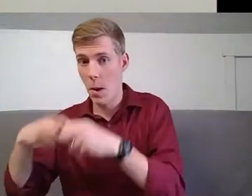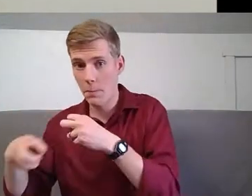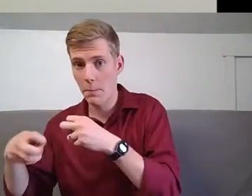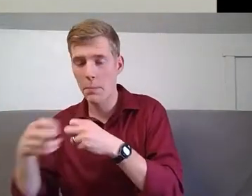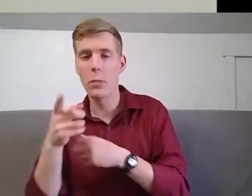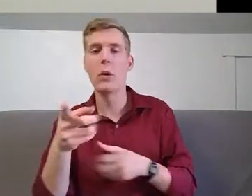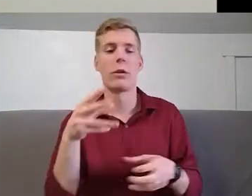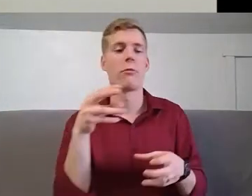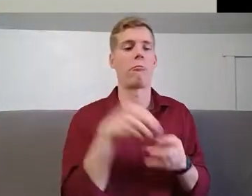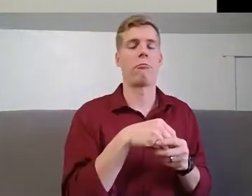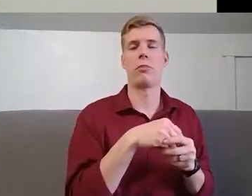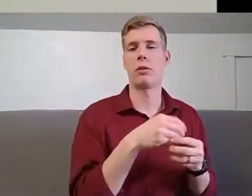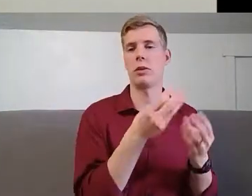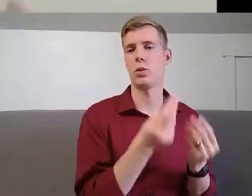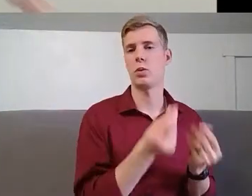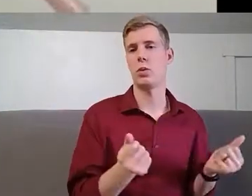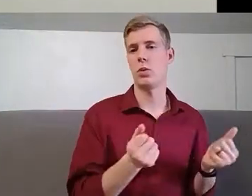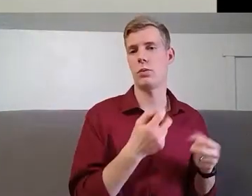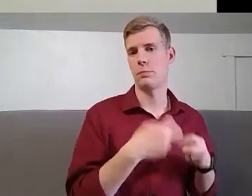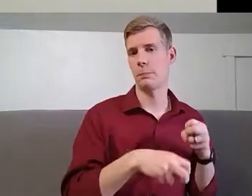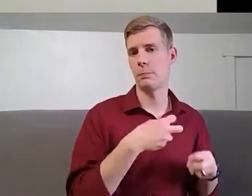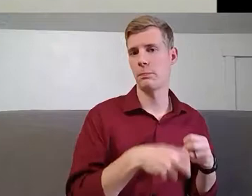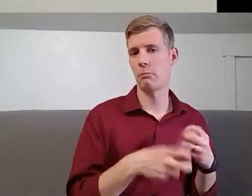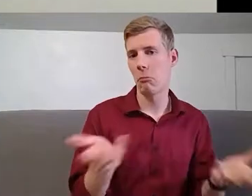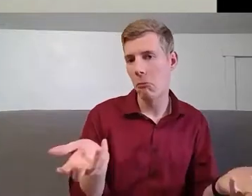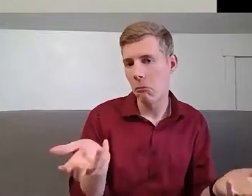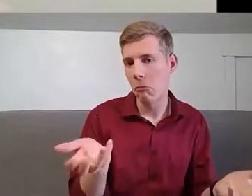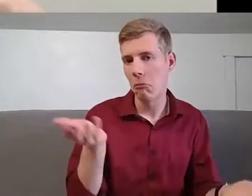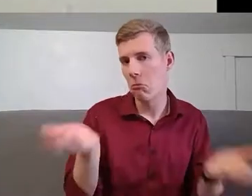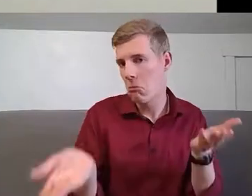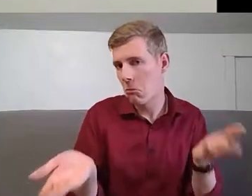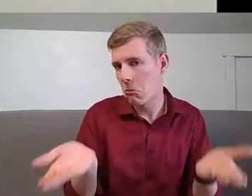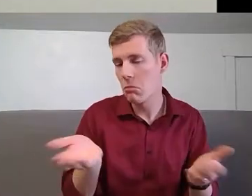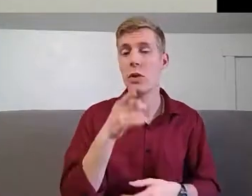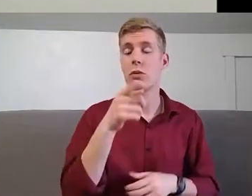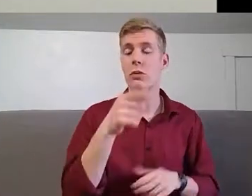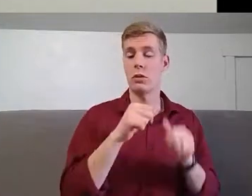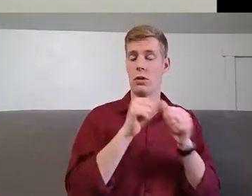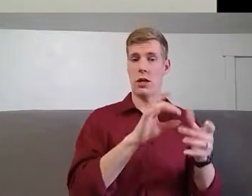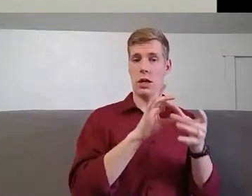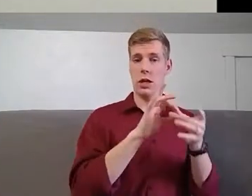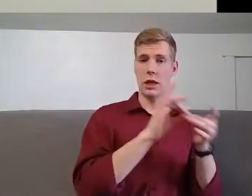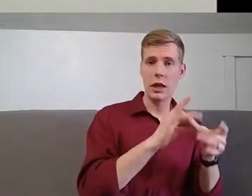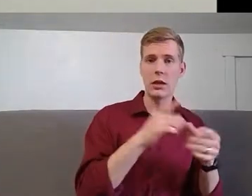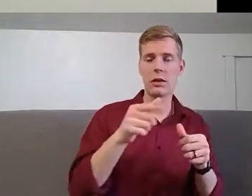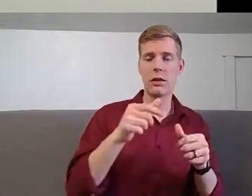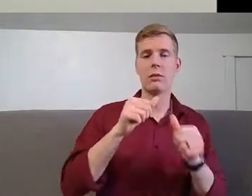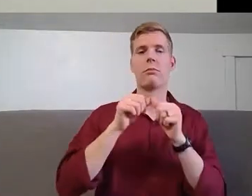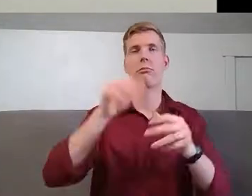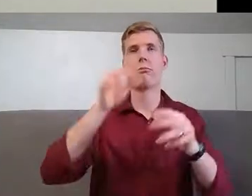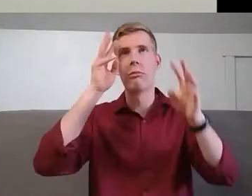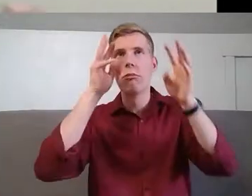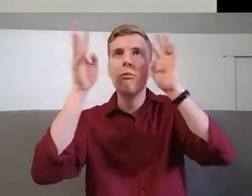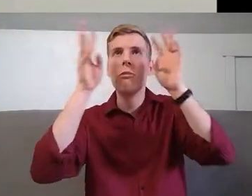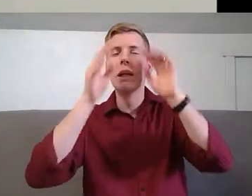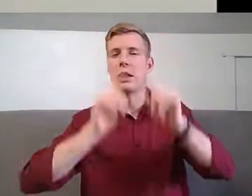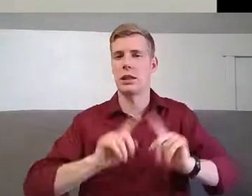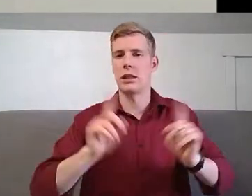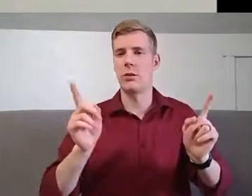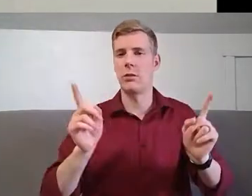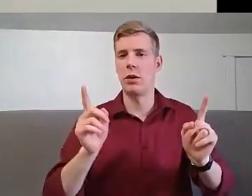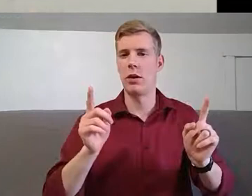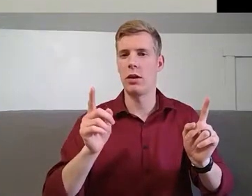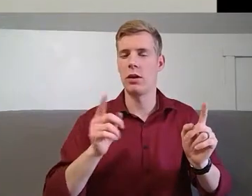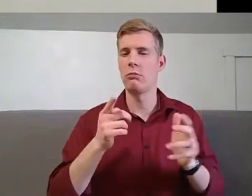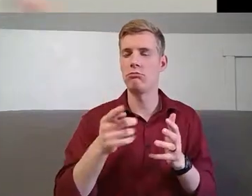the solution? So keep connecting, keep thinking outside the box, and find a